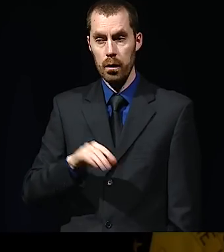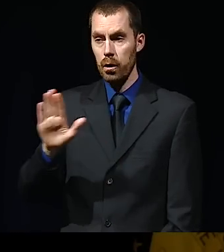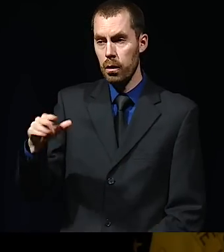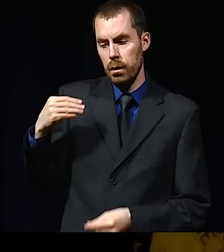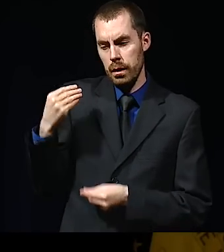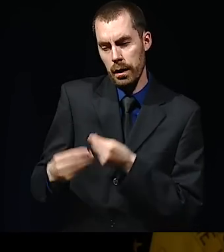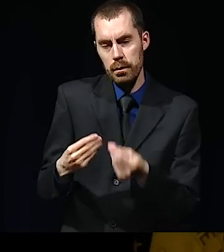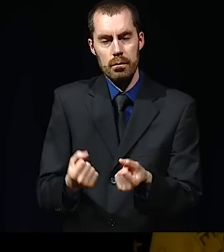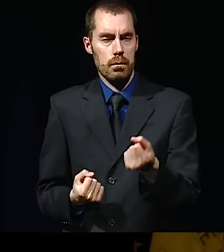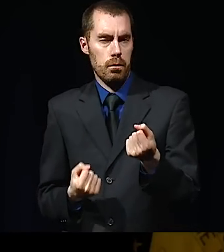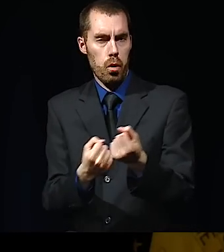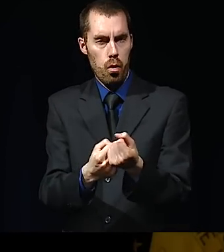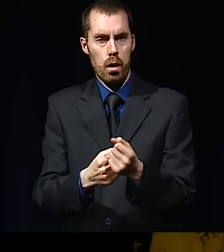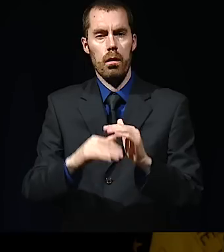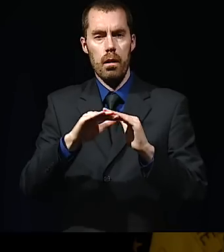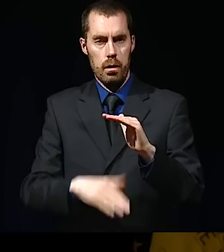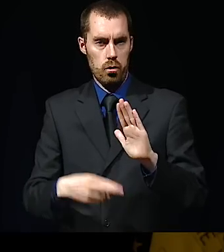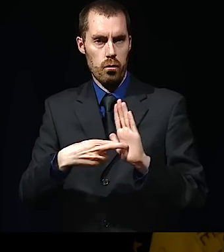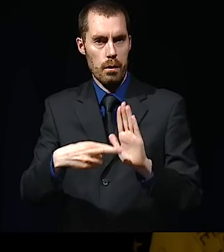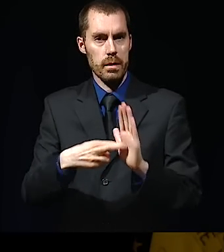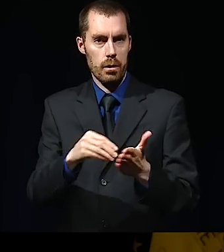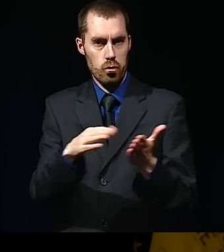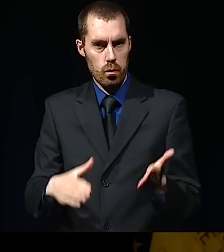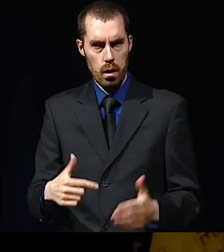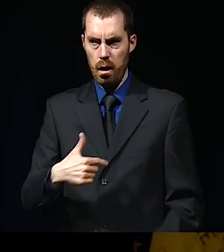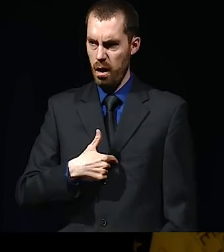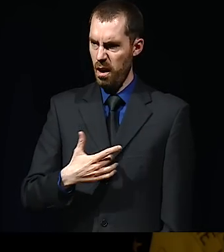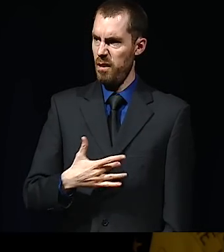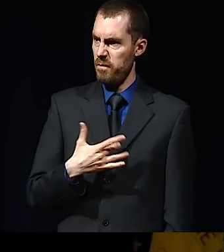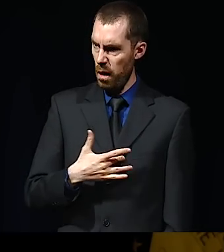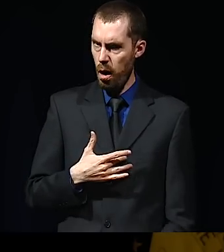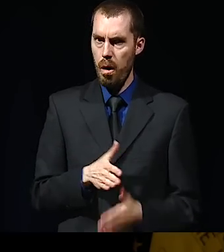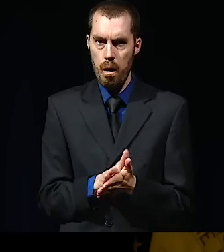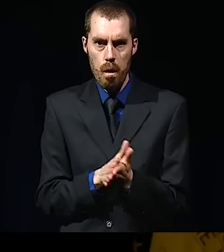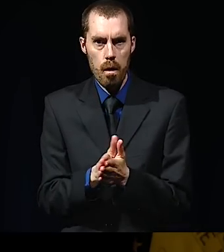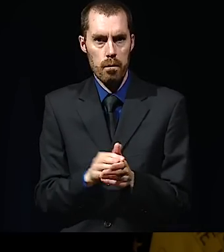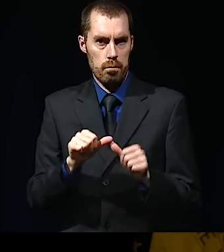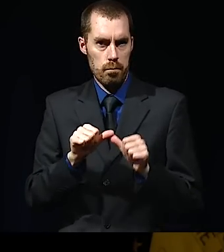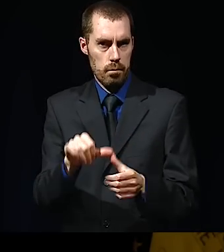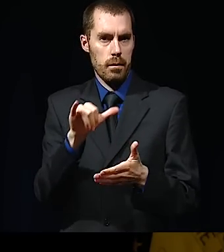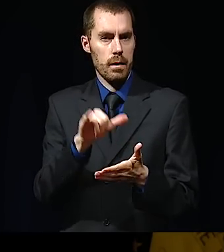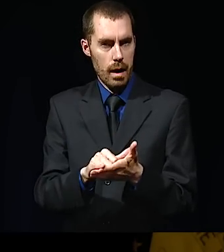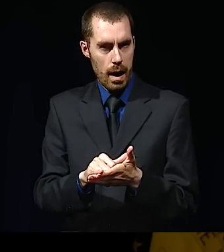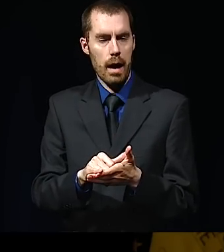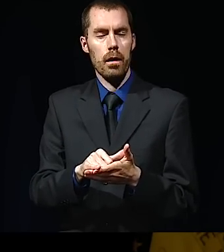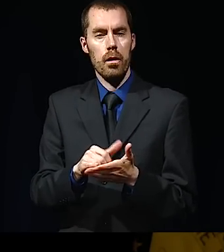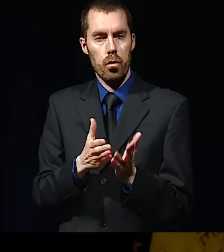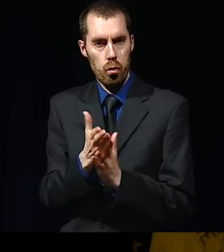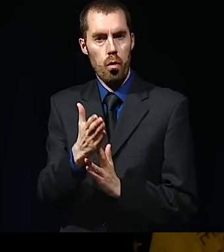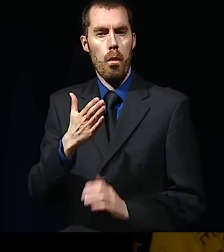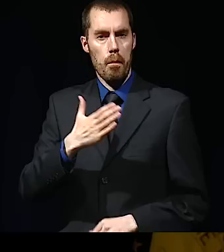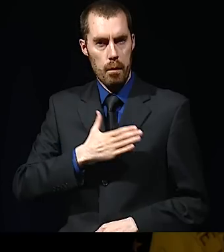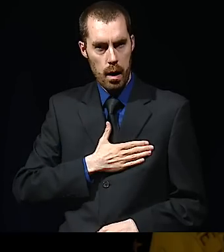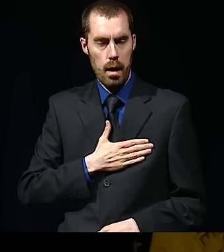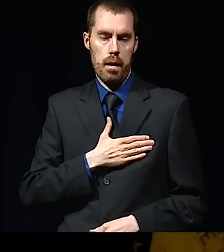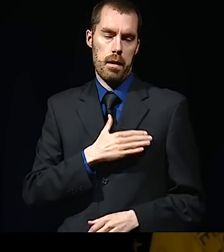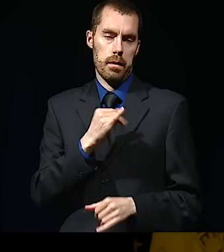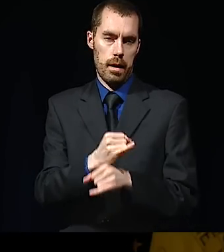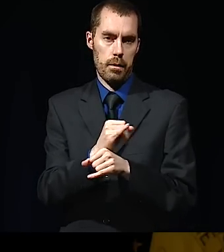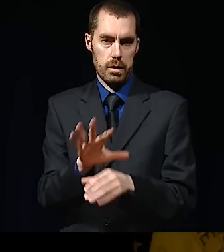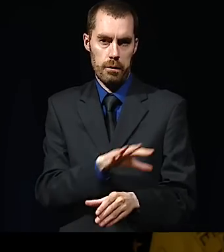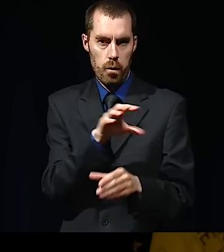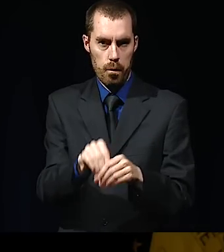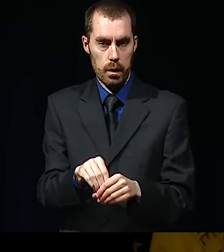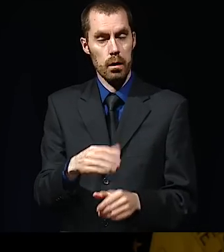support underrepresented students, and I felt compelled to continue that legacy through my campus involvement and through my